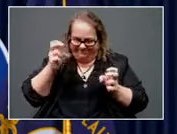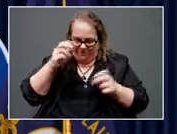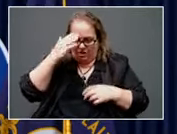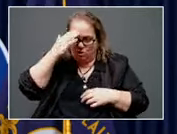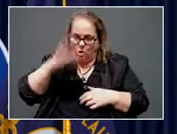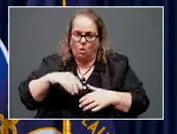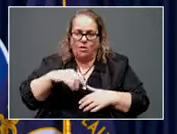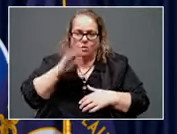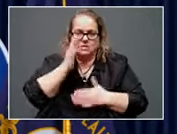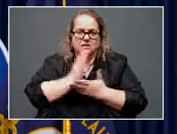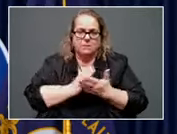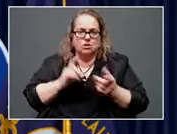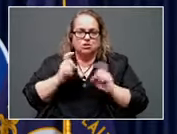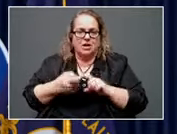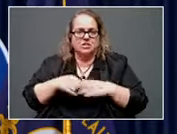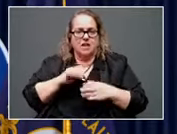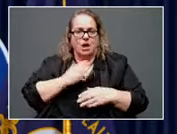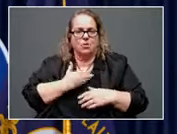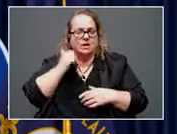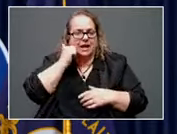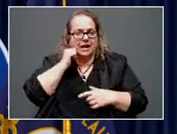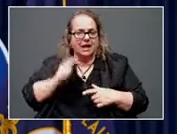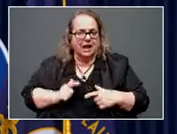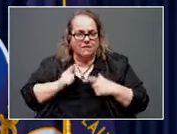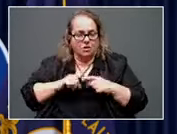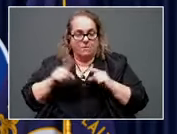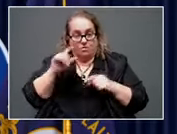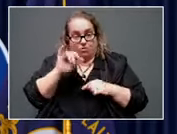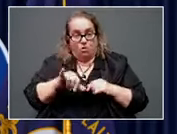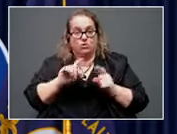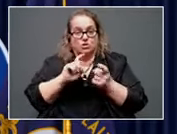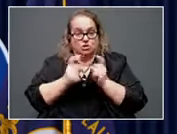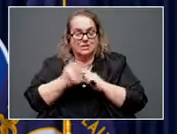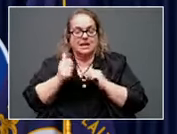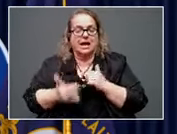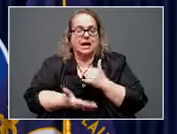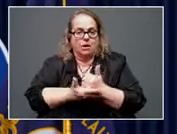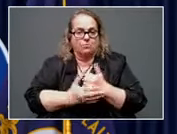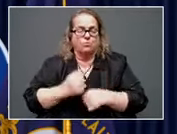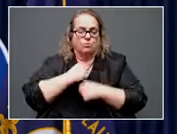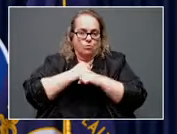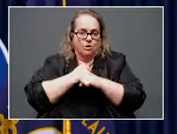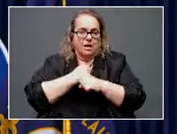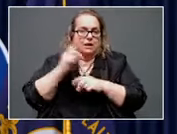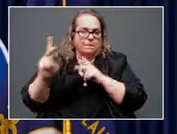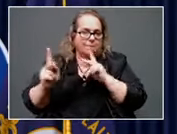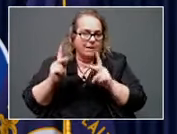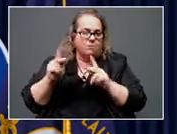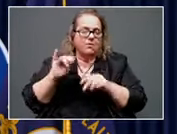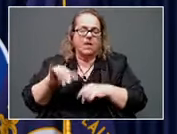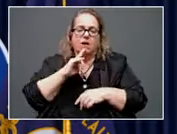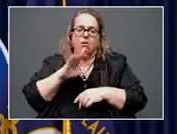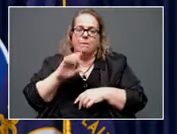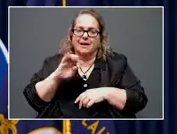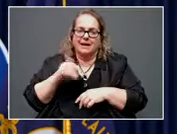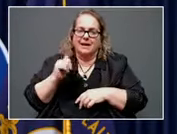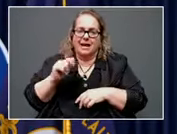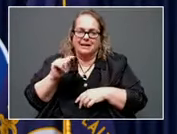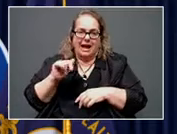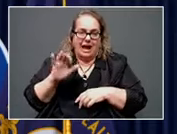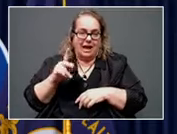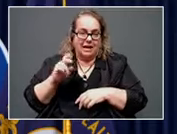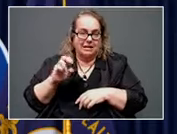lives, but that those changes can help protect a people that are being attacked and could prevent a